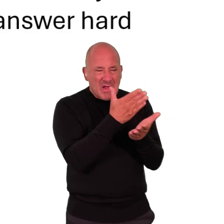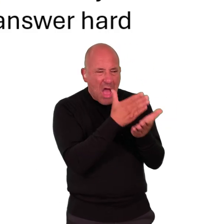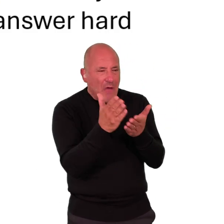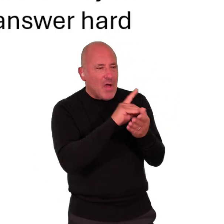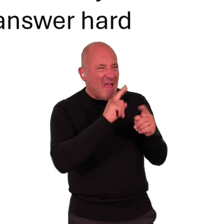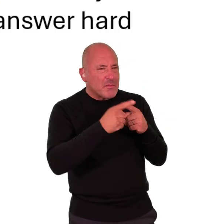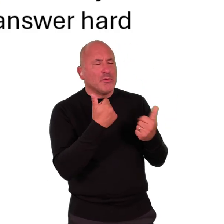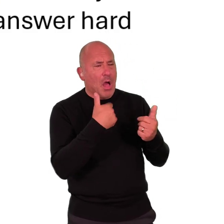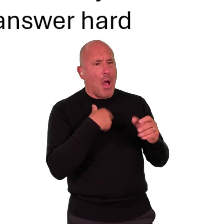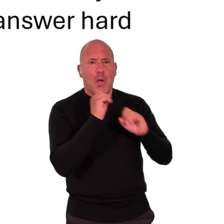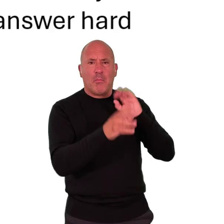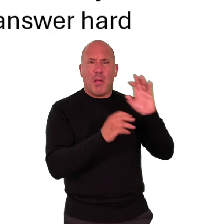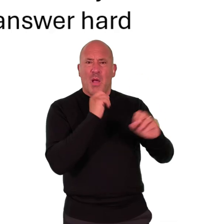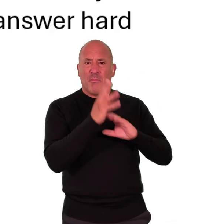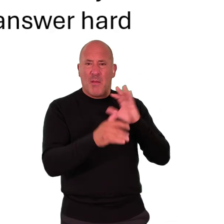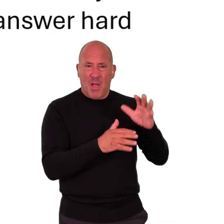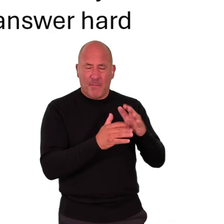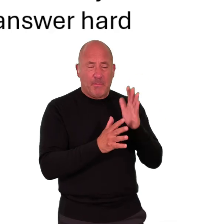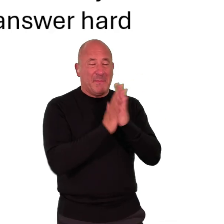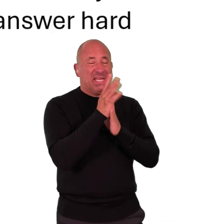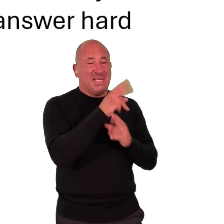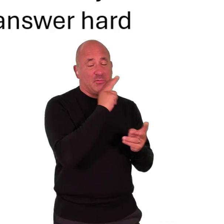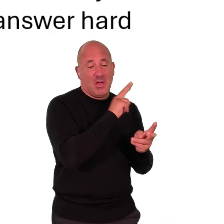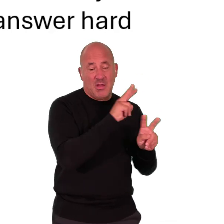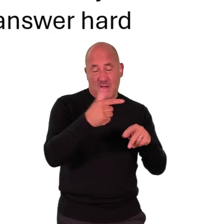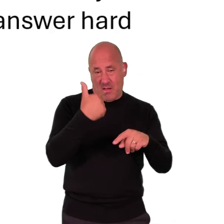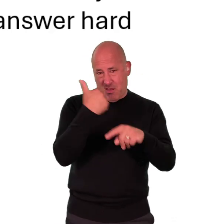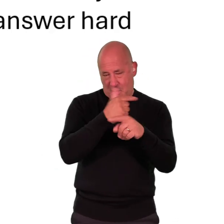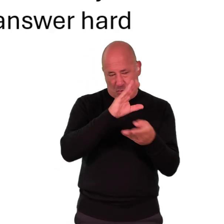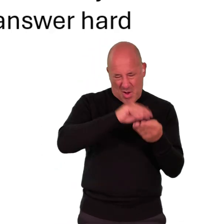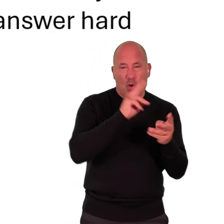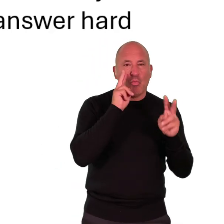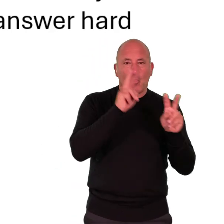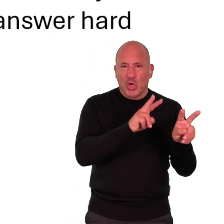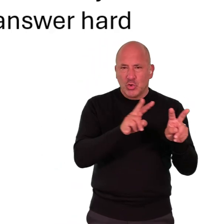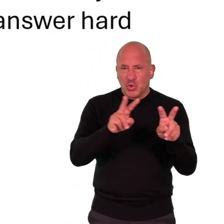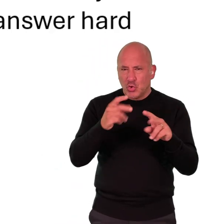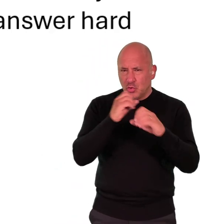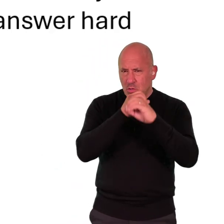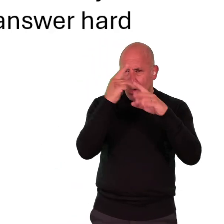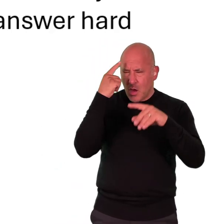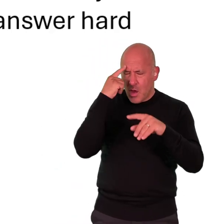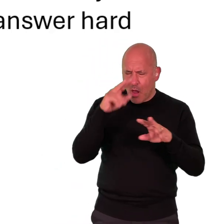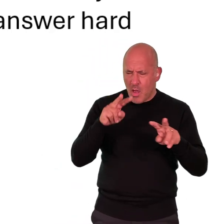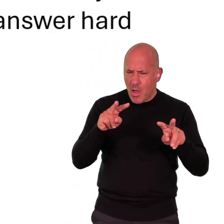you for more detail or clarity, and this could help you shape your thoughts as you listen back.